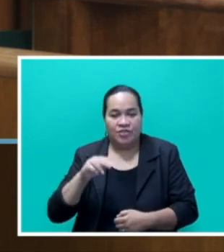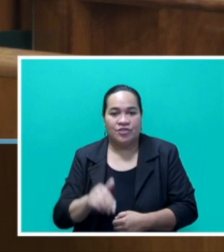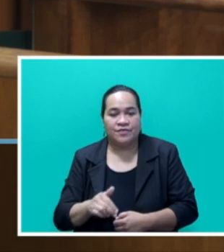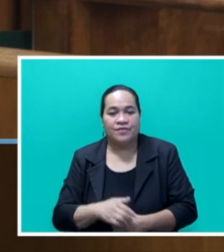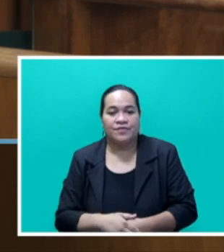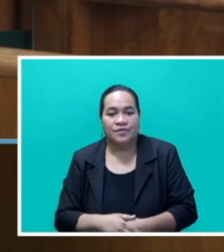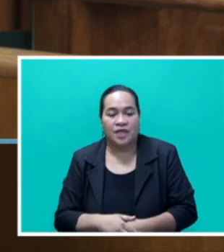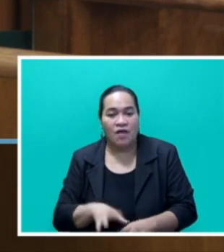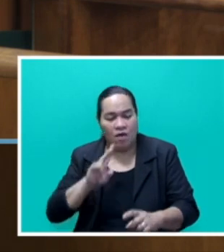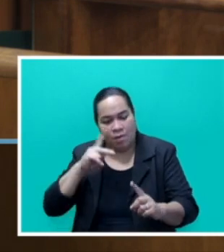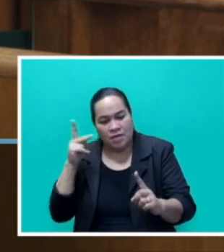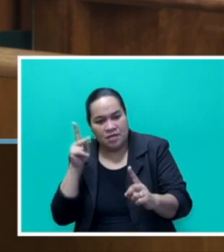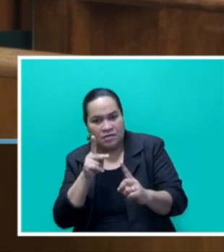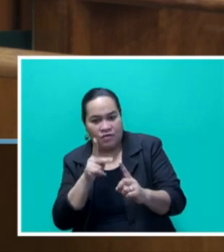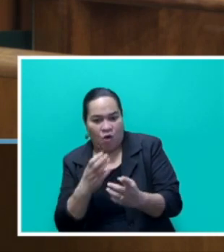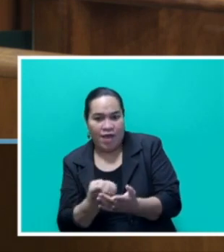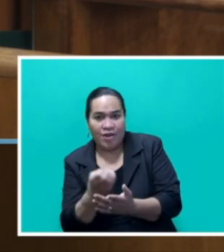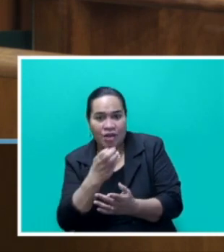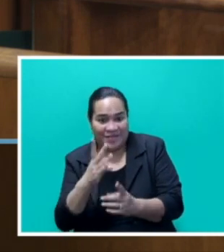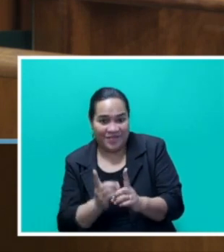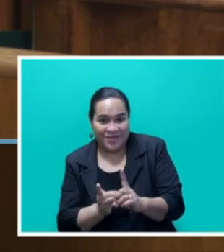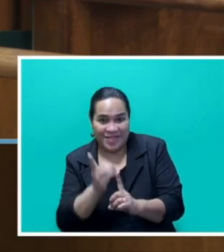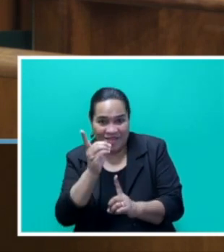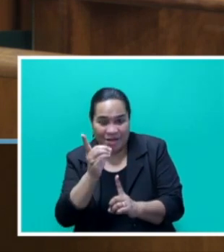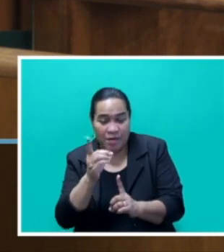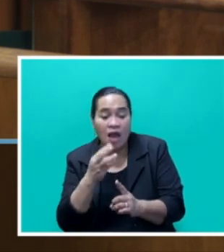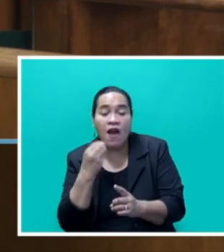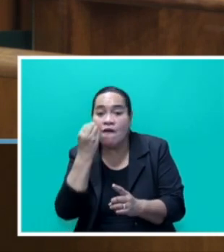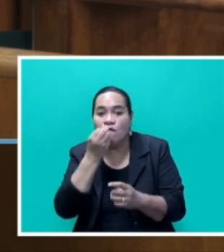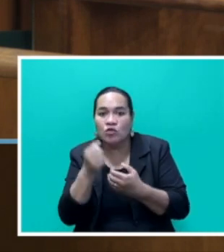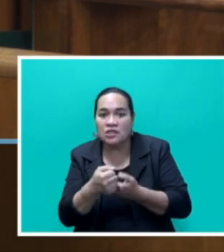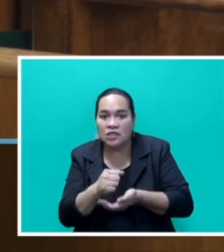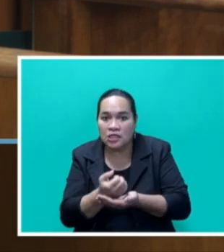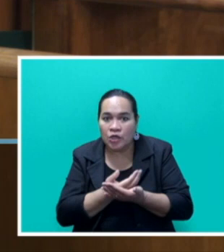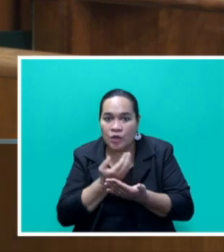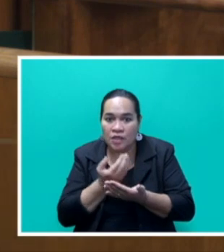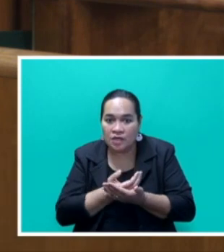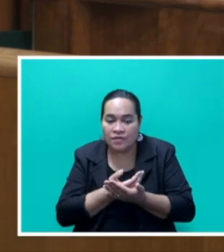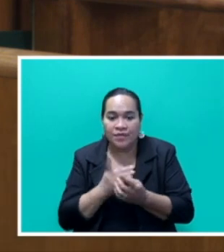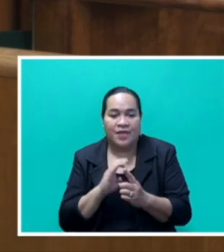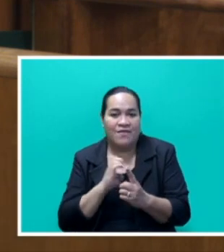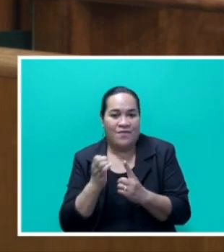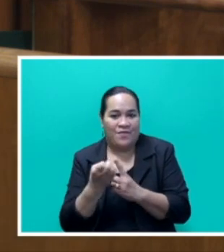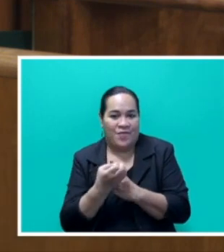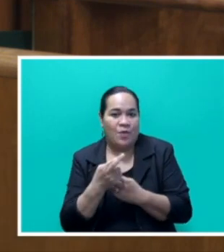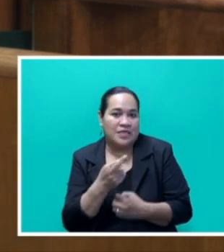From the perspective of economic development, food security, and environmental